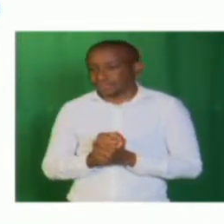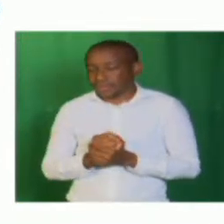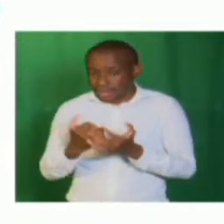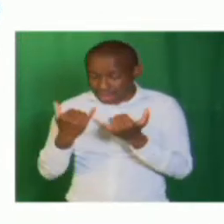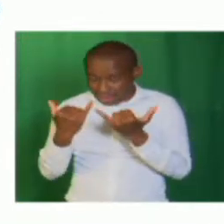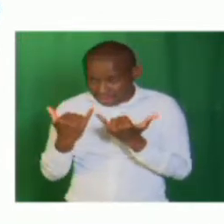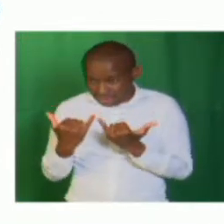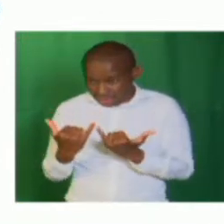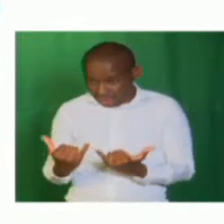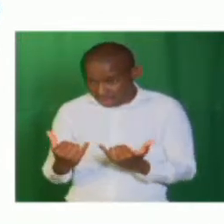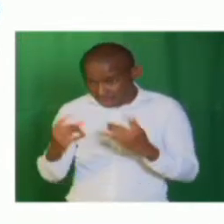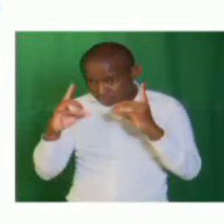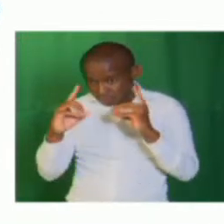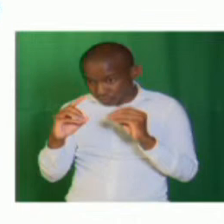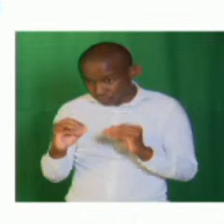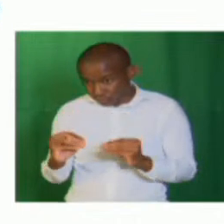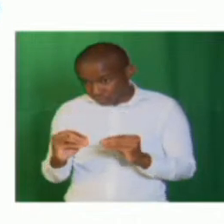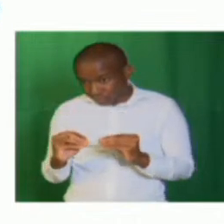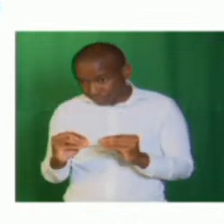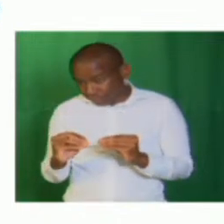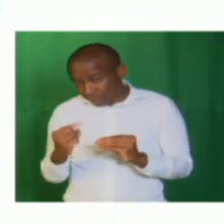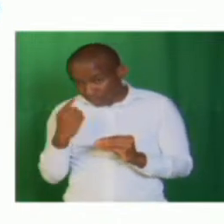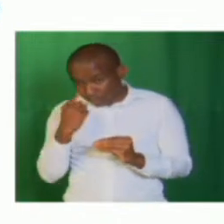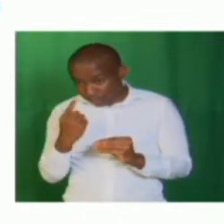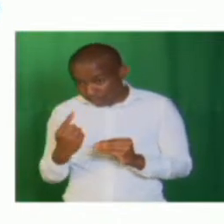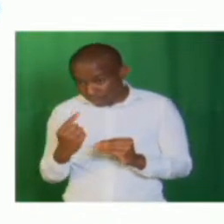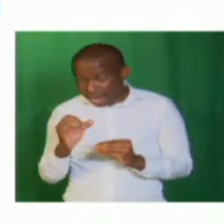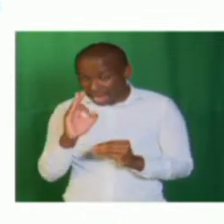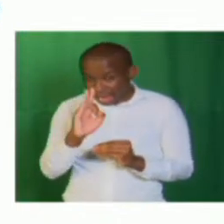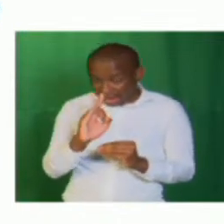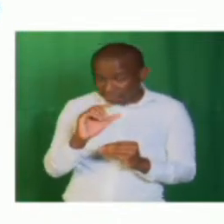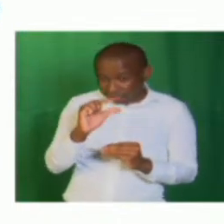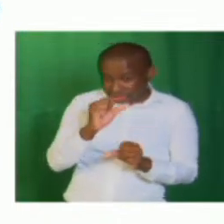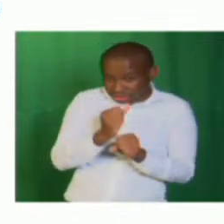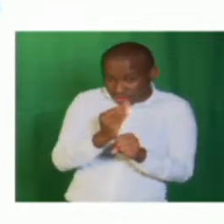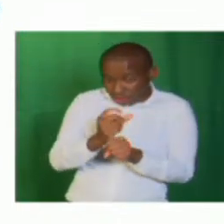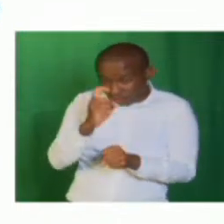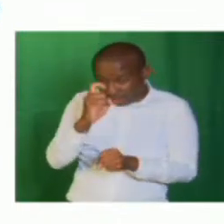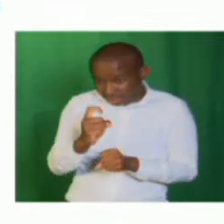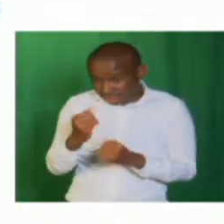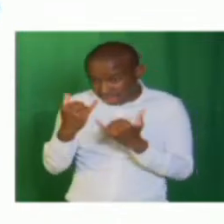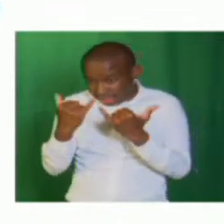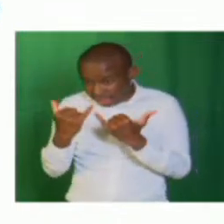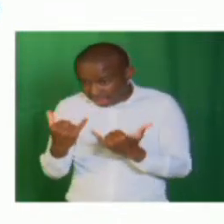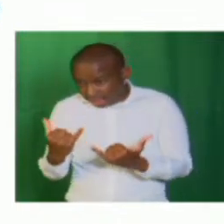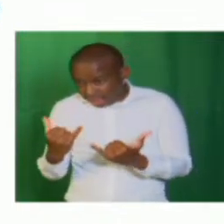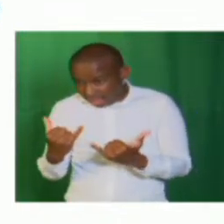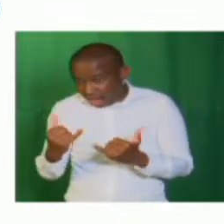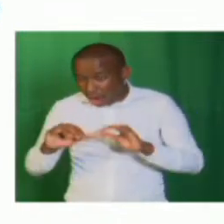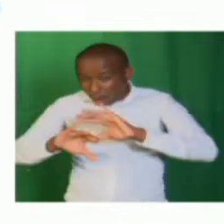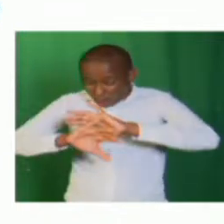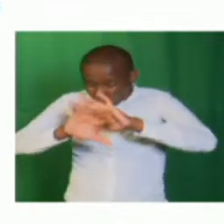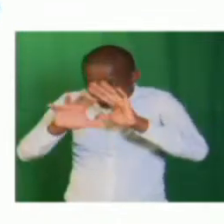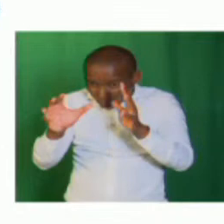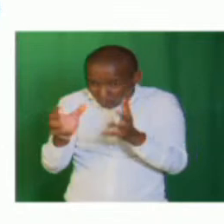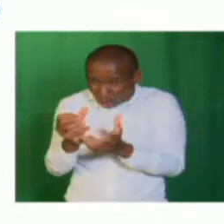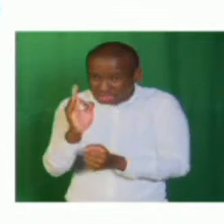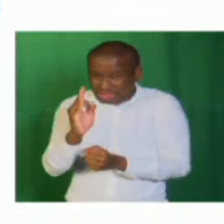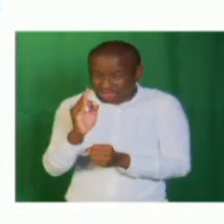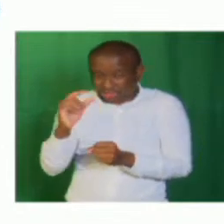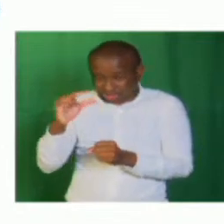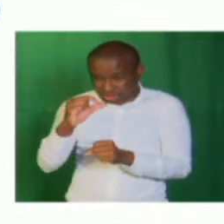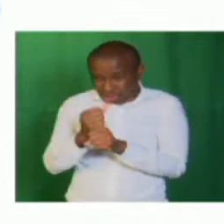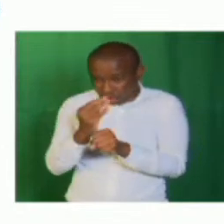now, what we do in such instances, fg of x, what we do is we take the whole inner function, the g of